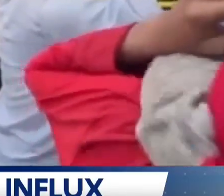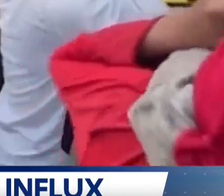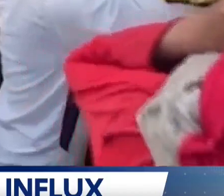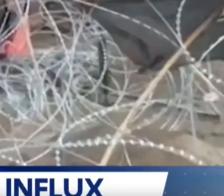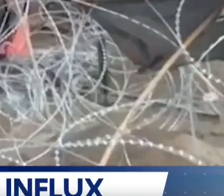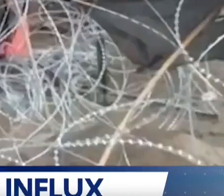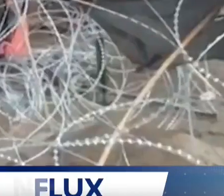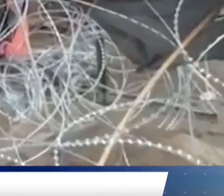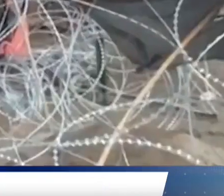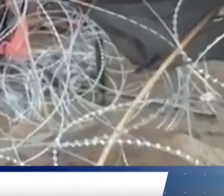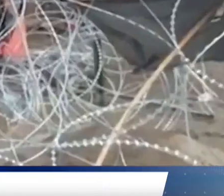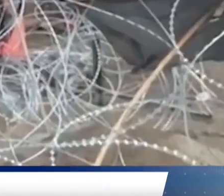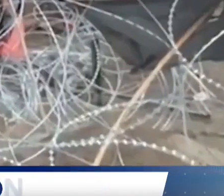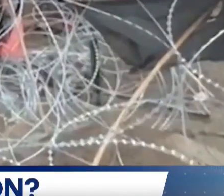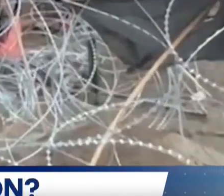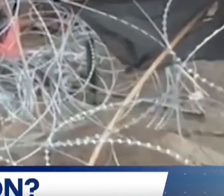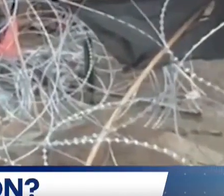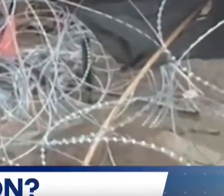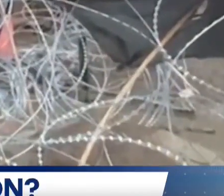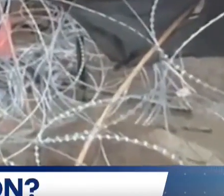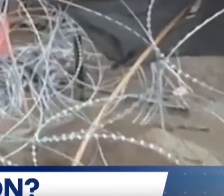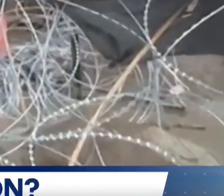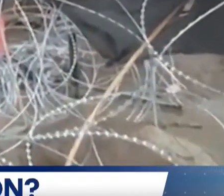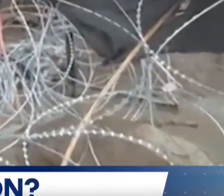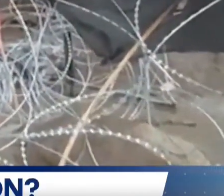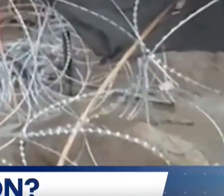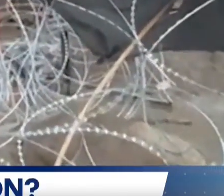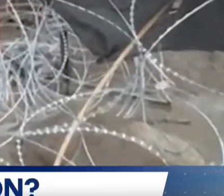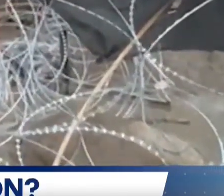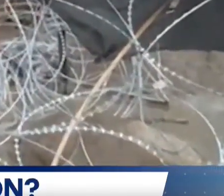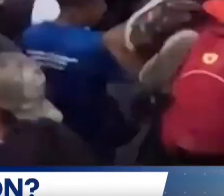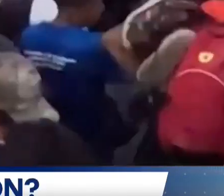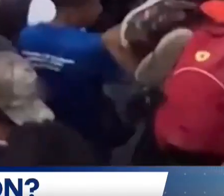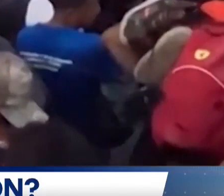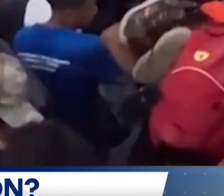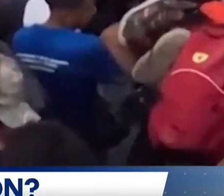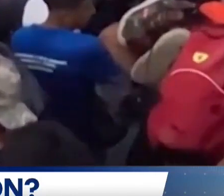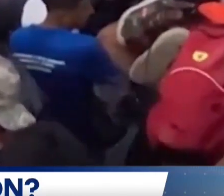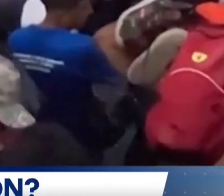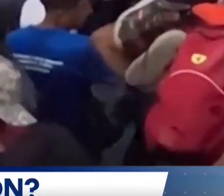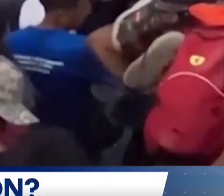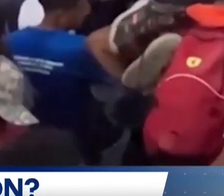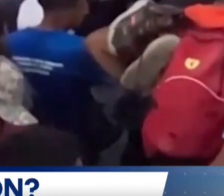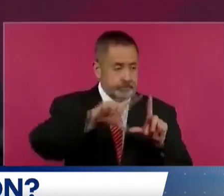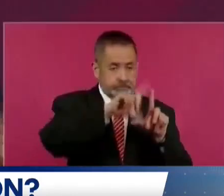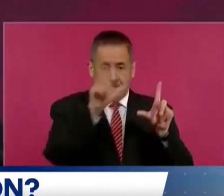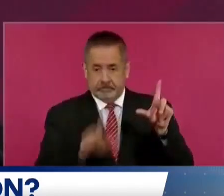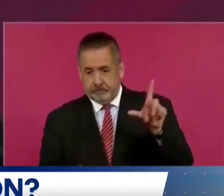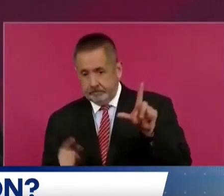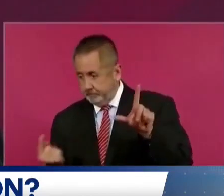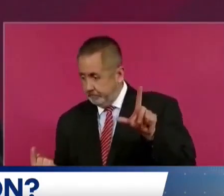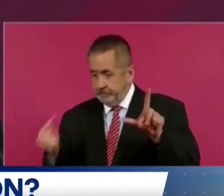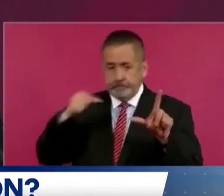causes that forced so many from Venezuela, Cuba, and countries in Central America to leave their homes. Y que nosotros tenemos